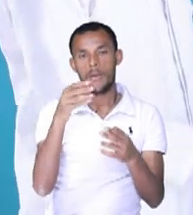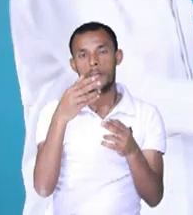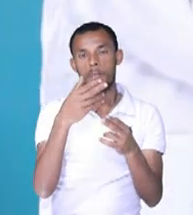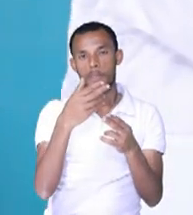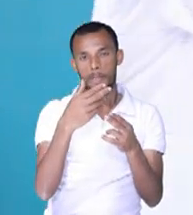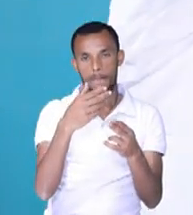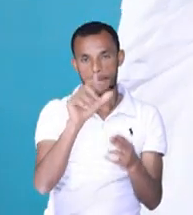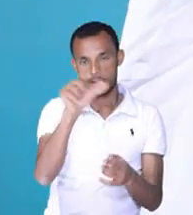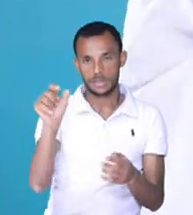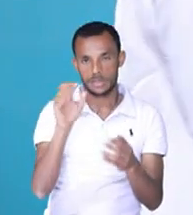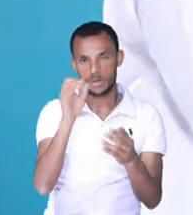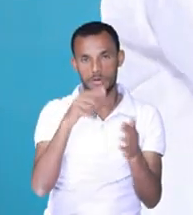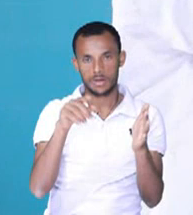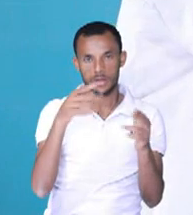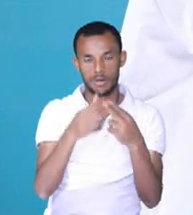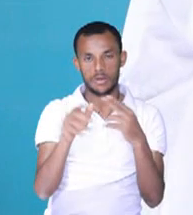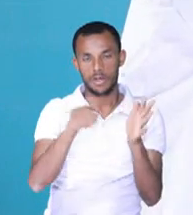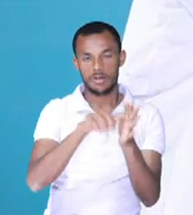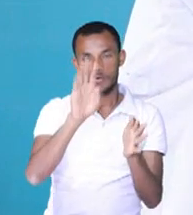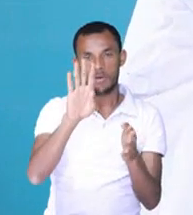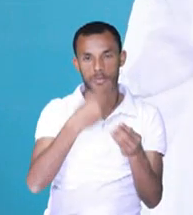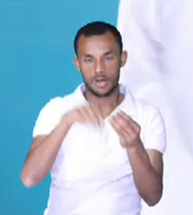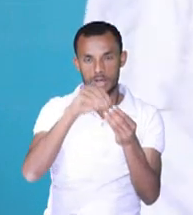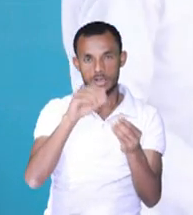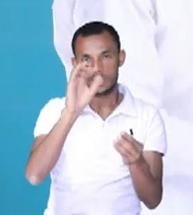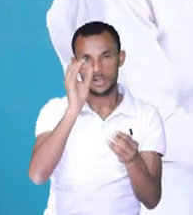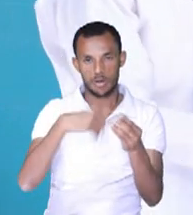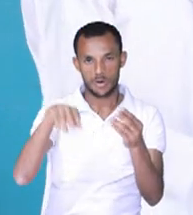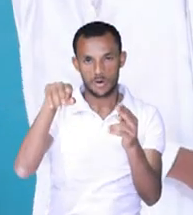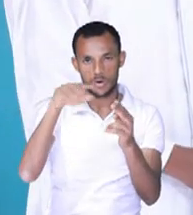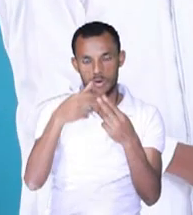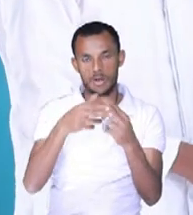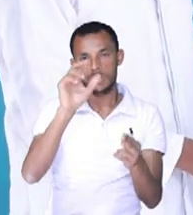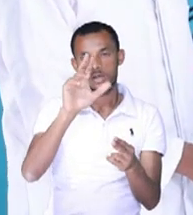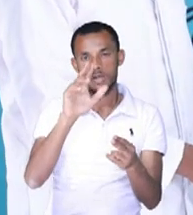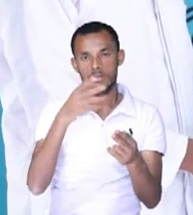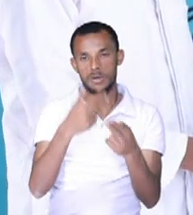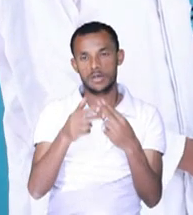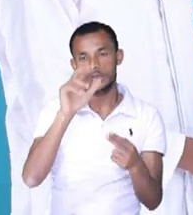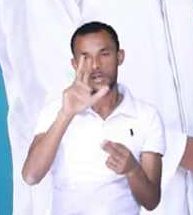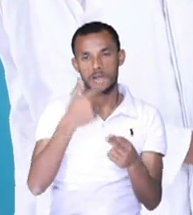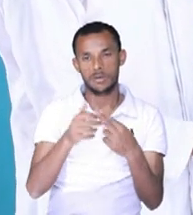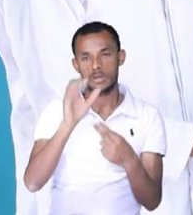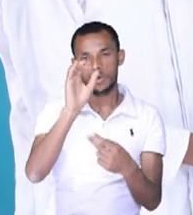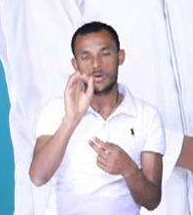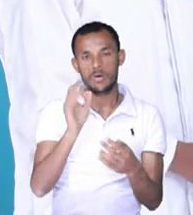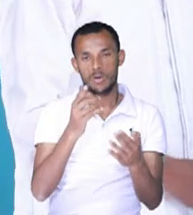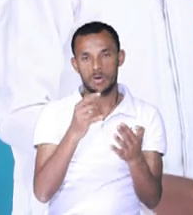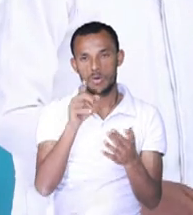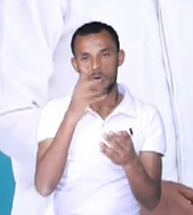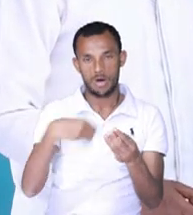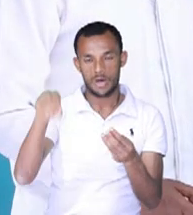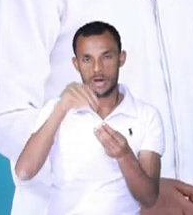defined, 0 times -4 plus 0 times 3 plus 3 times 0 it will be. When this was added up, you will